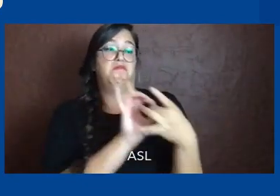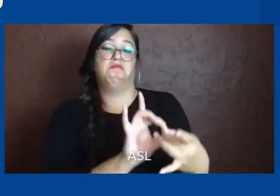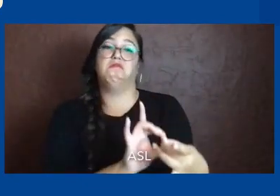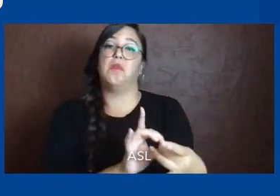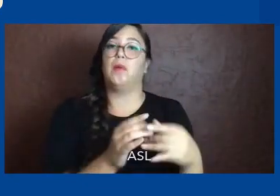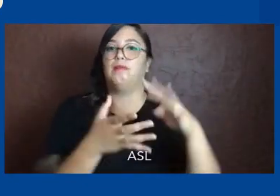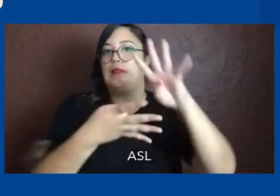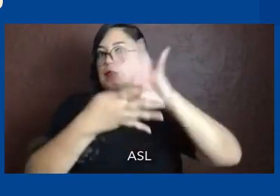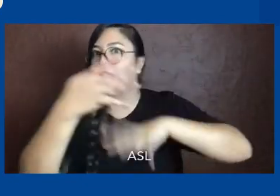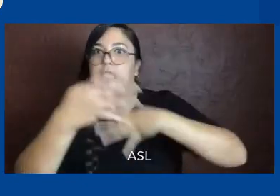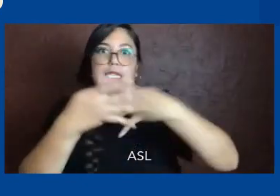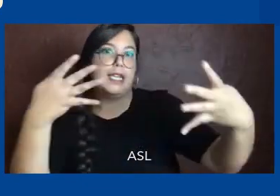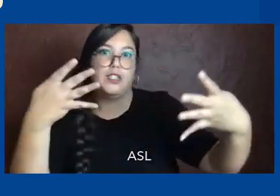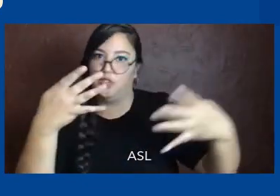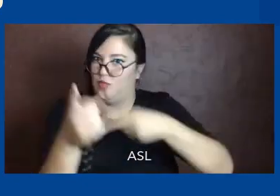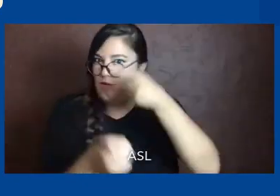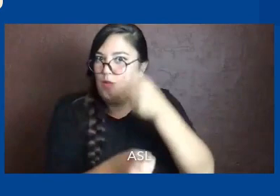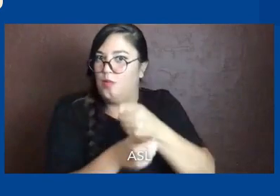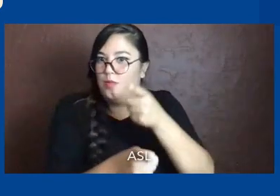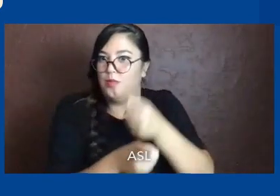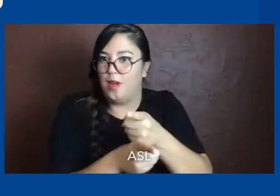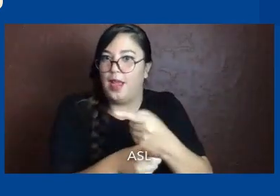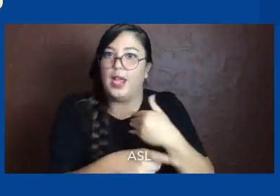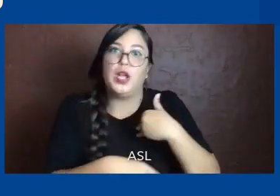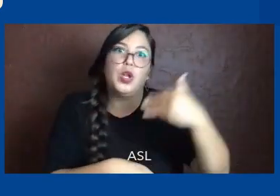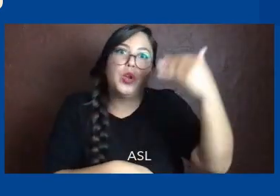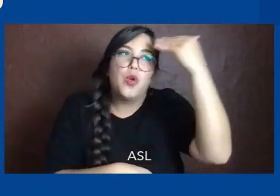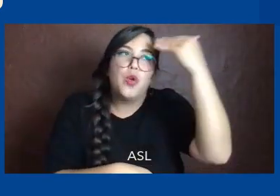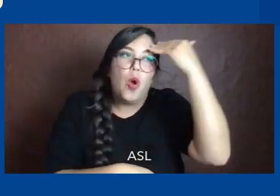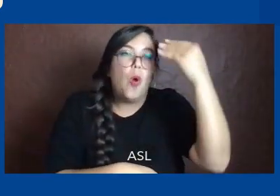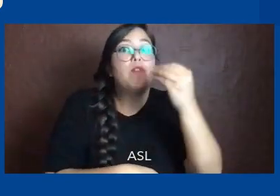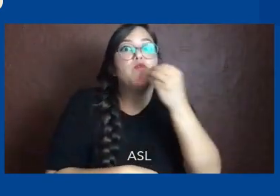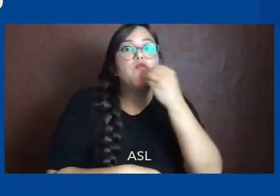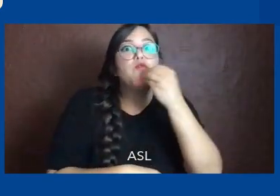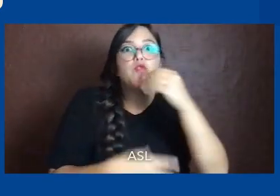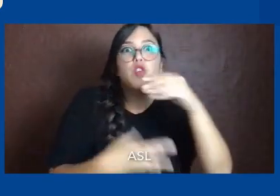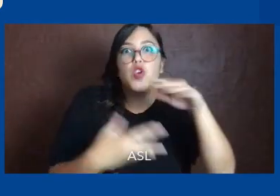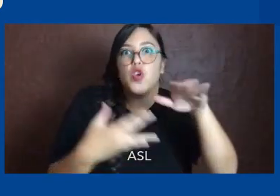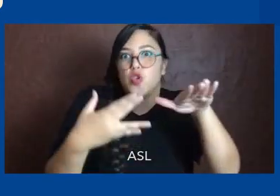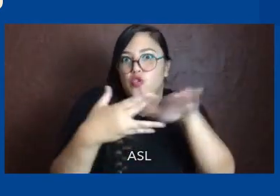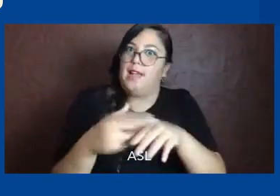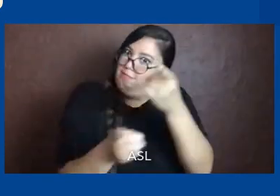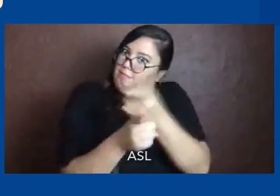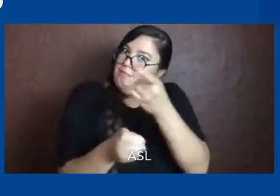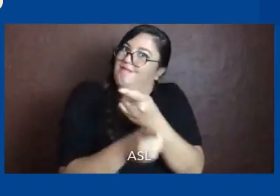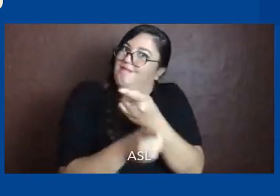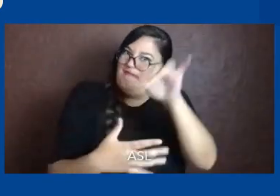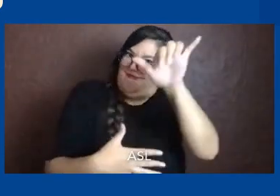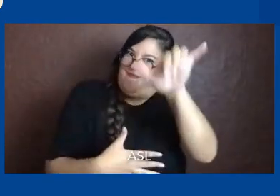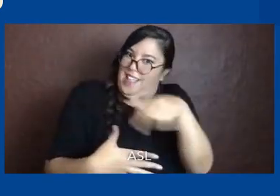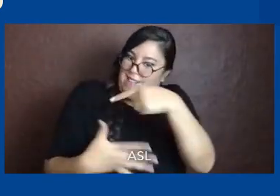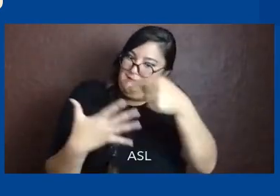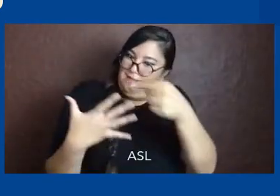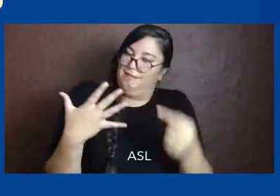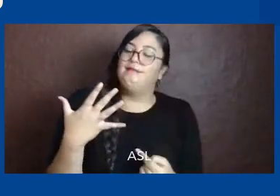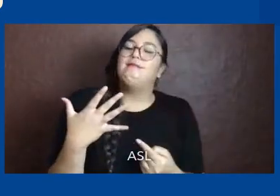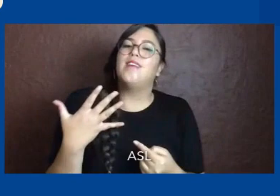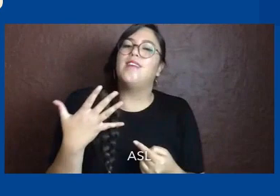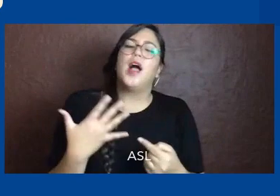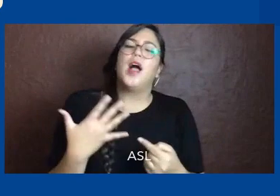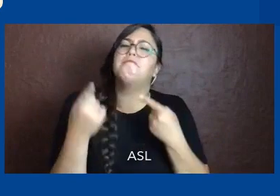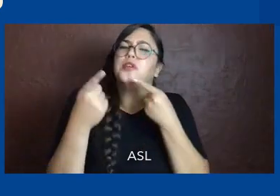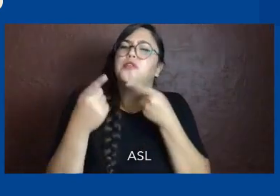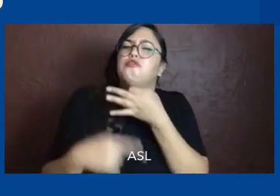the schedule, you know, and just having like knowing when meal breaks are and things like that. And I guess like how were you in those early